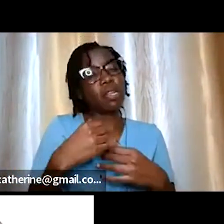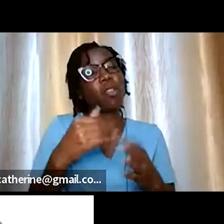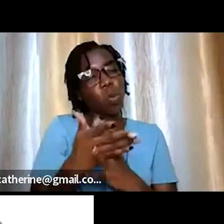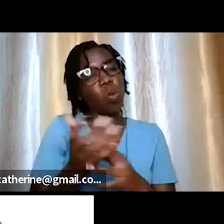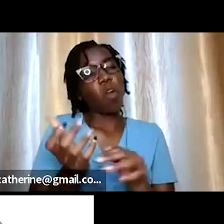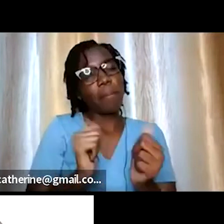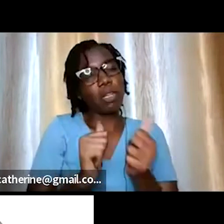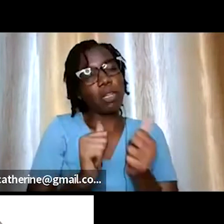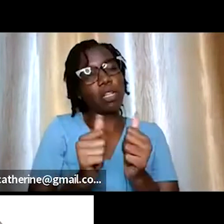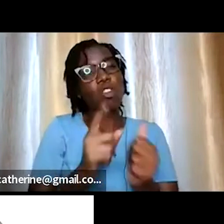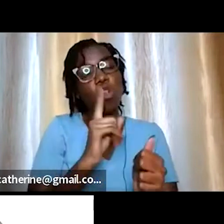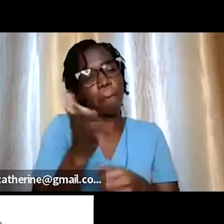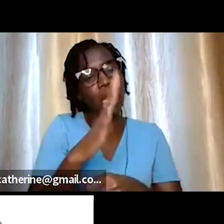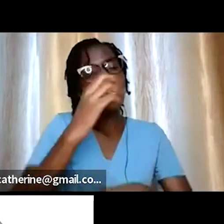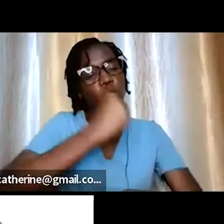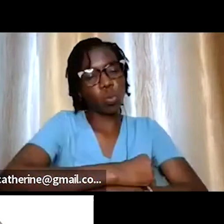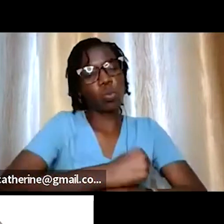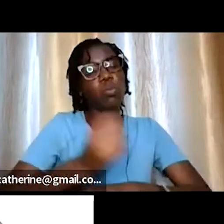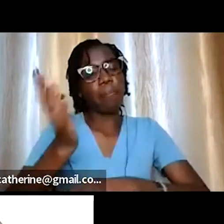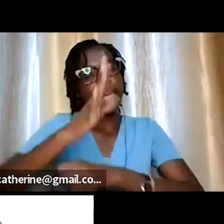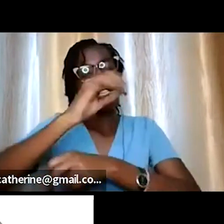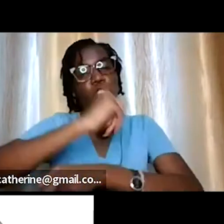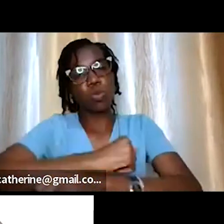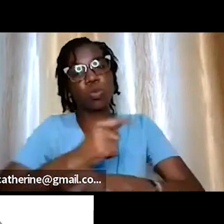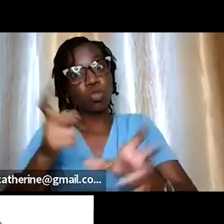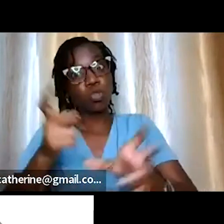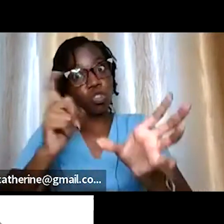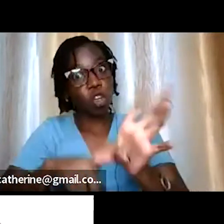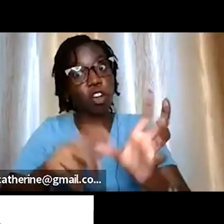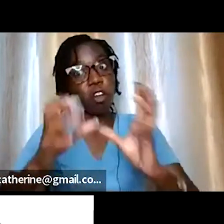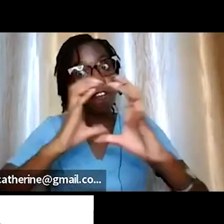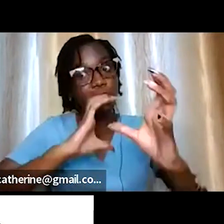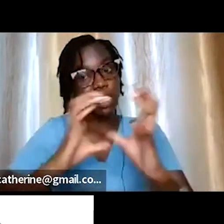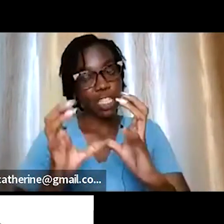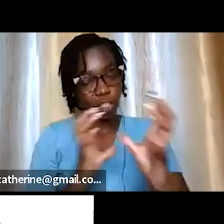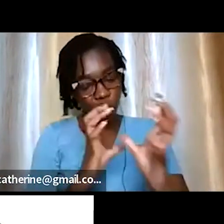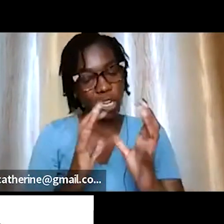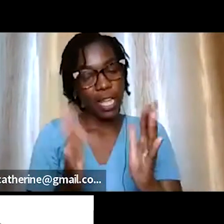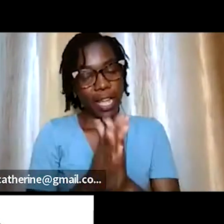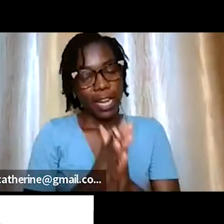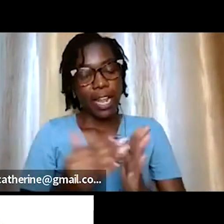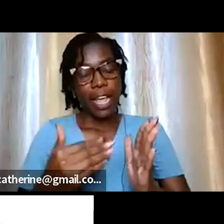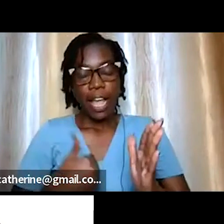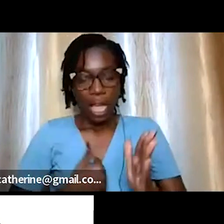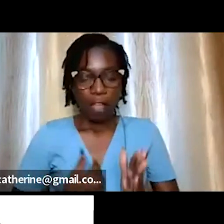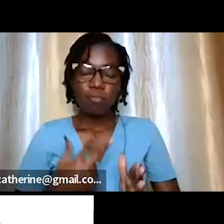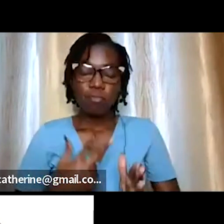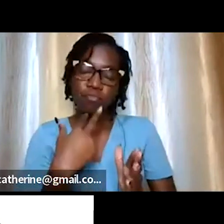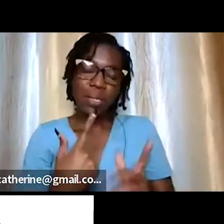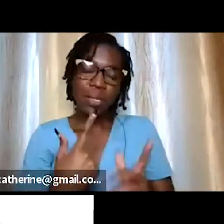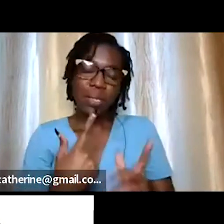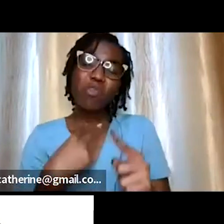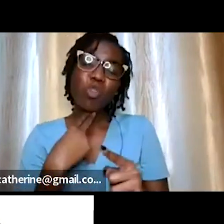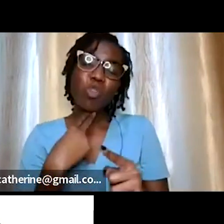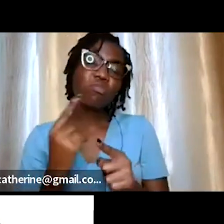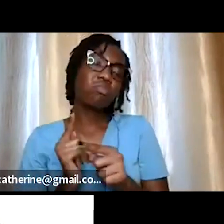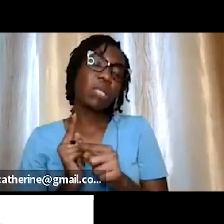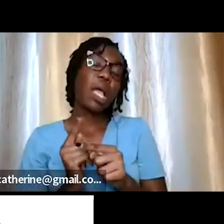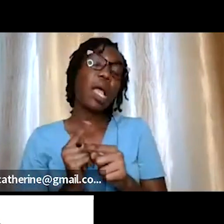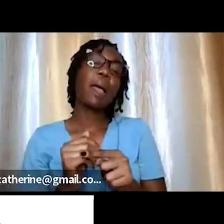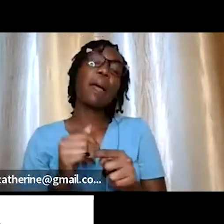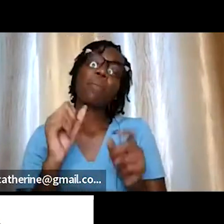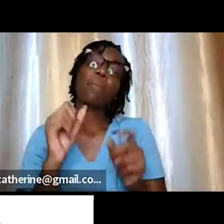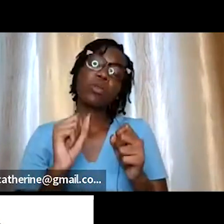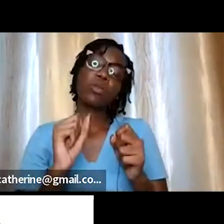school, go back to school. If you need to join these conversations, join these conversations. Have a voice, But the voice can only be as loud, it can